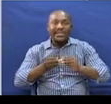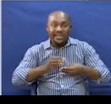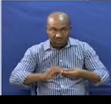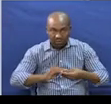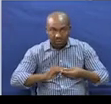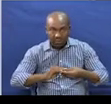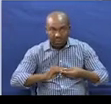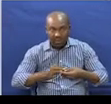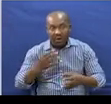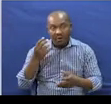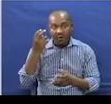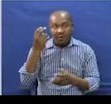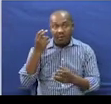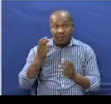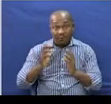found